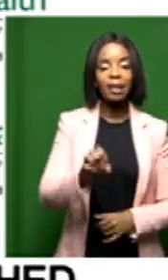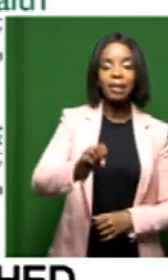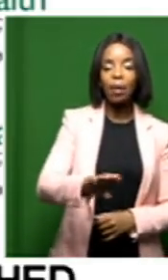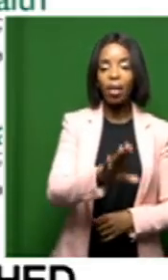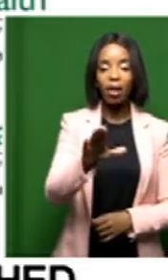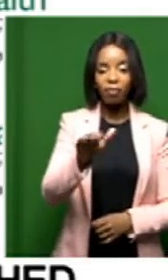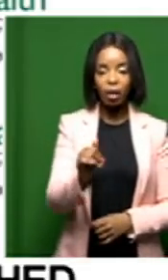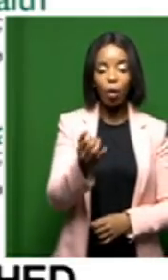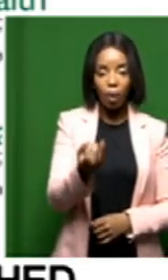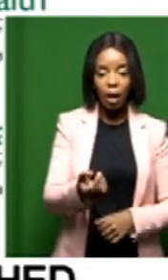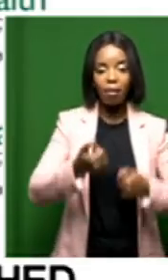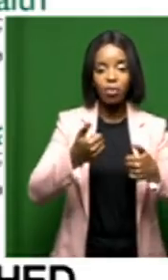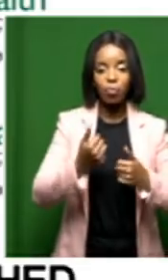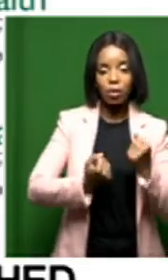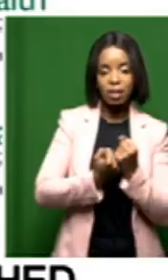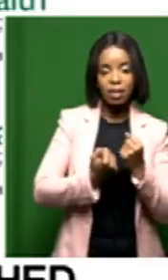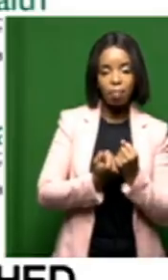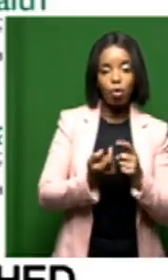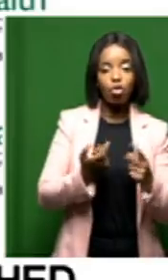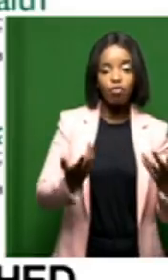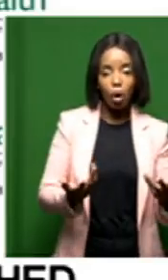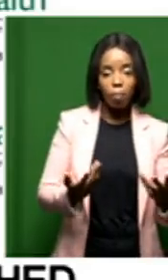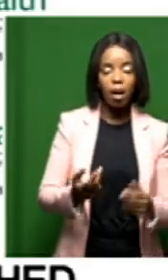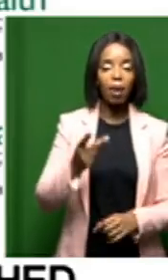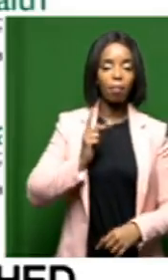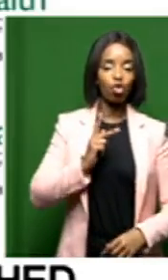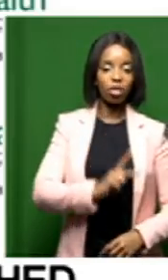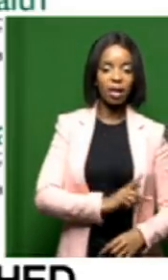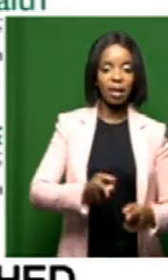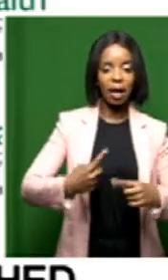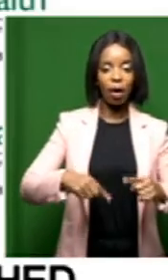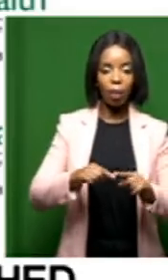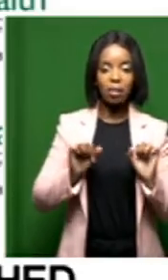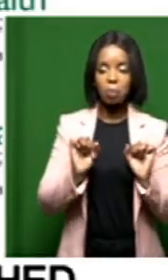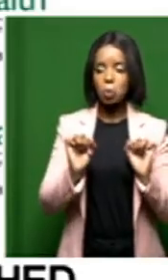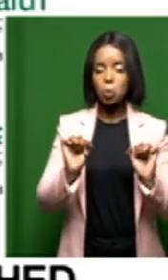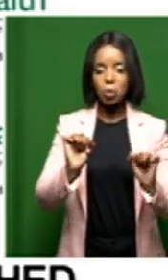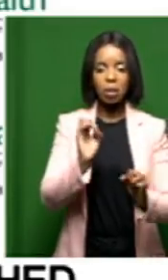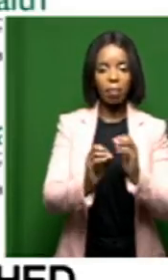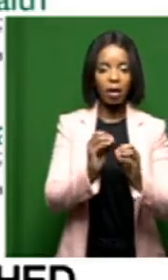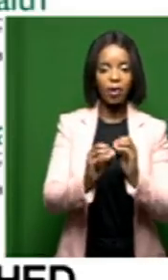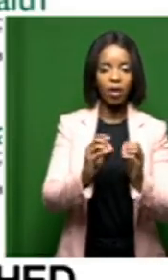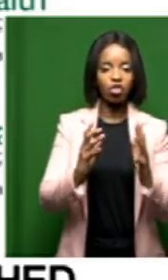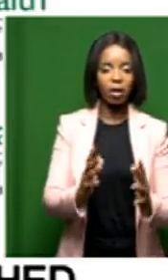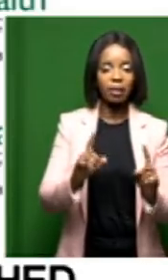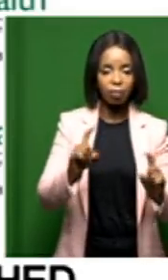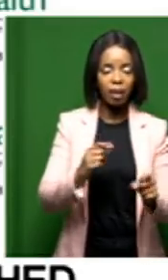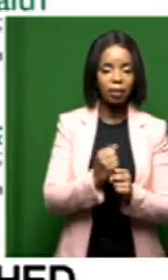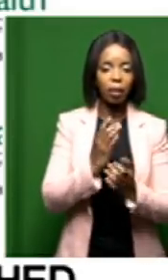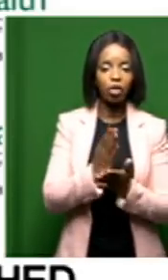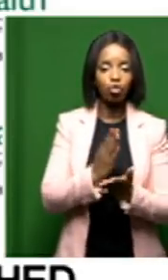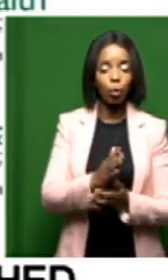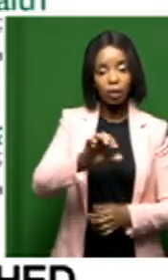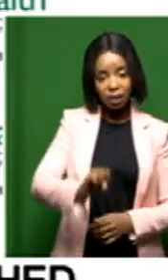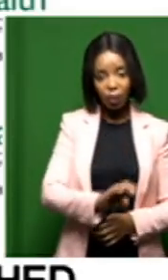from our president here to push a number of manufacturers to really make sure that these vaccines are available to South